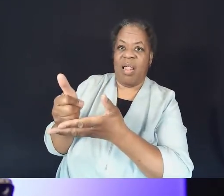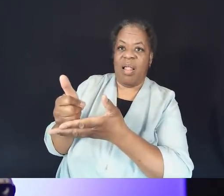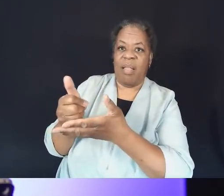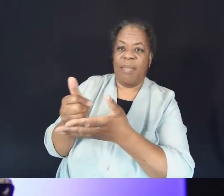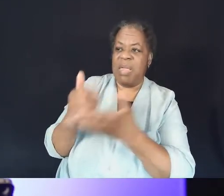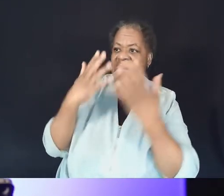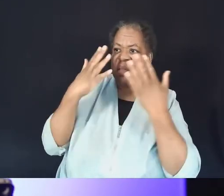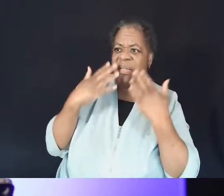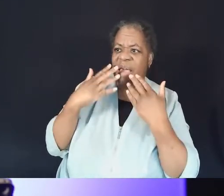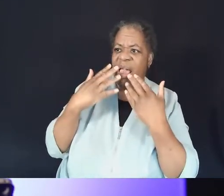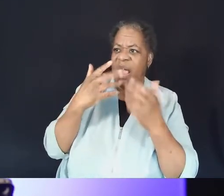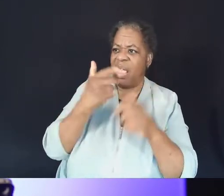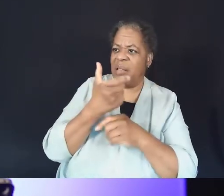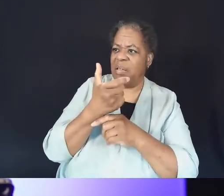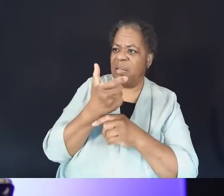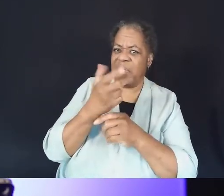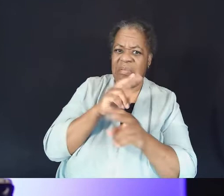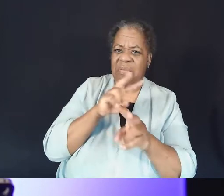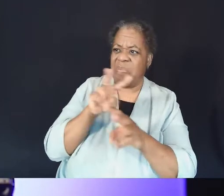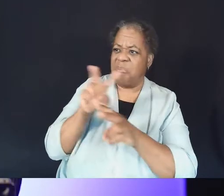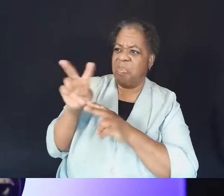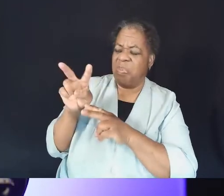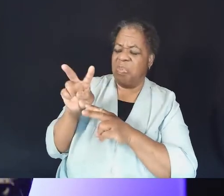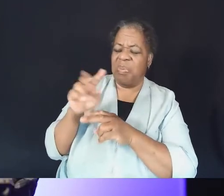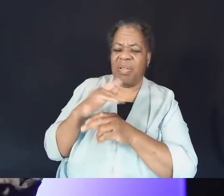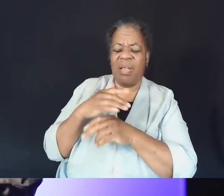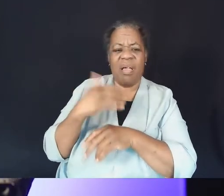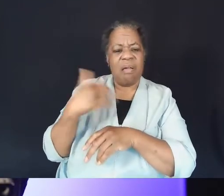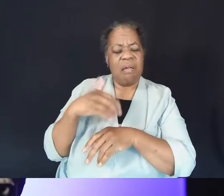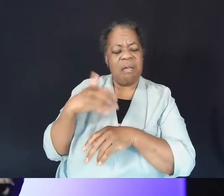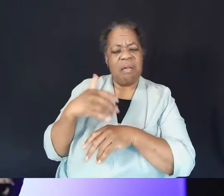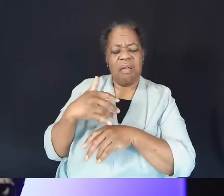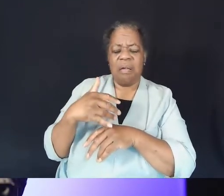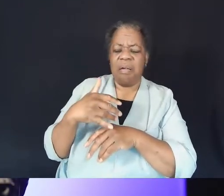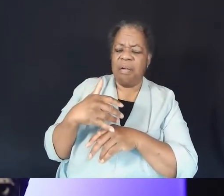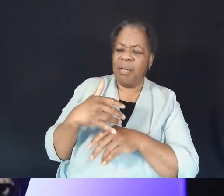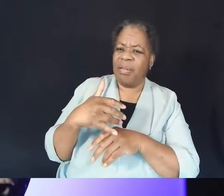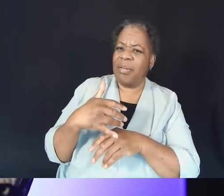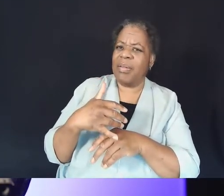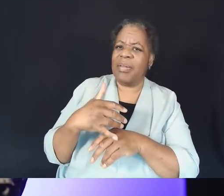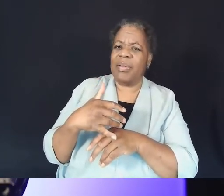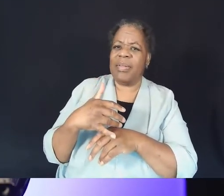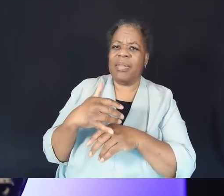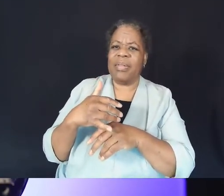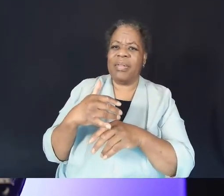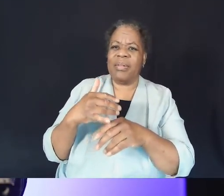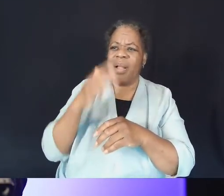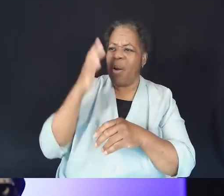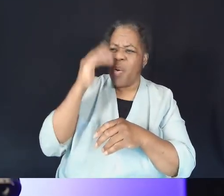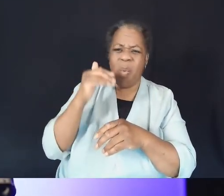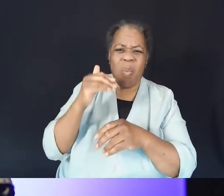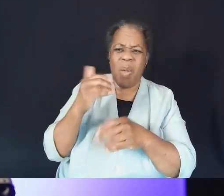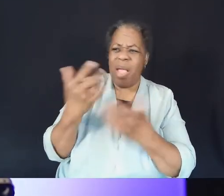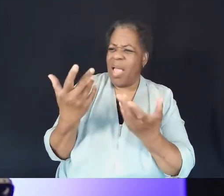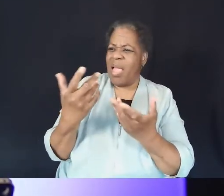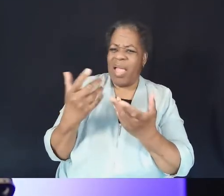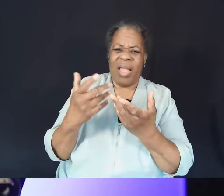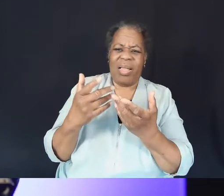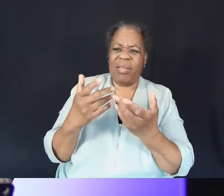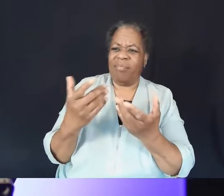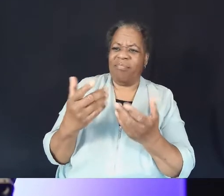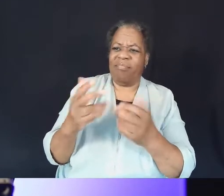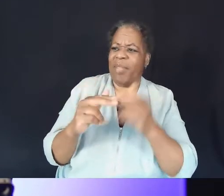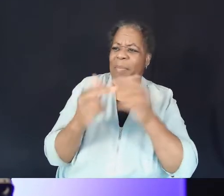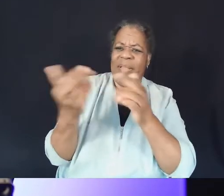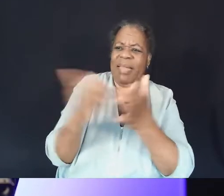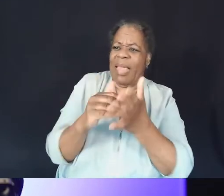forget is that nagging question of looking around and asking myself, why bother rebuilding this place? I mean,